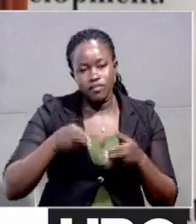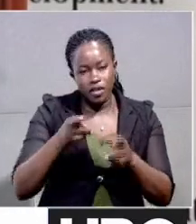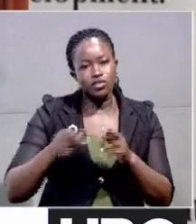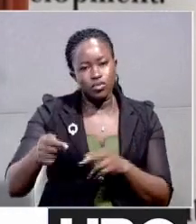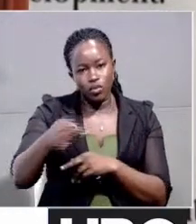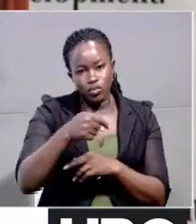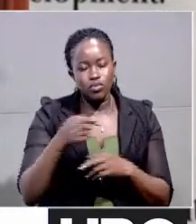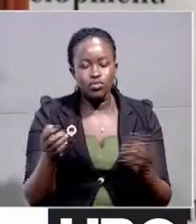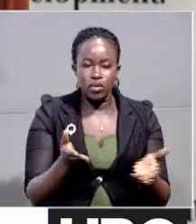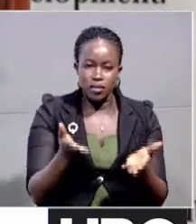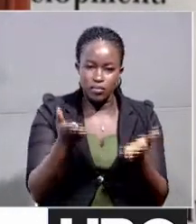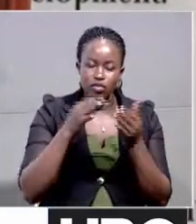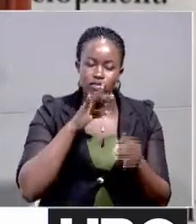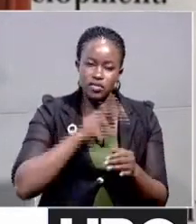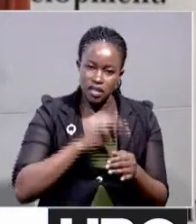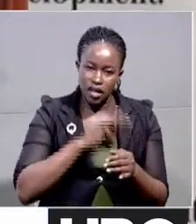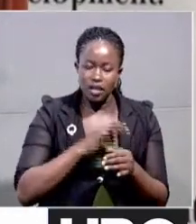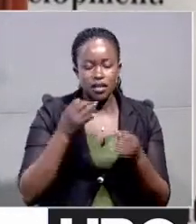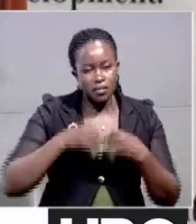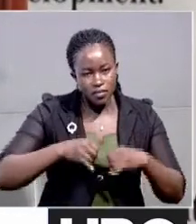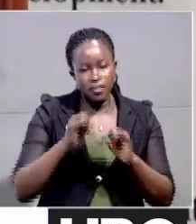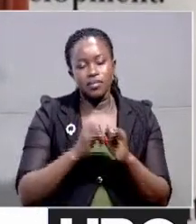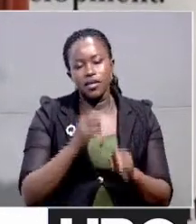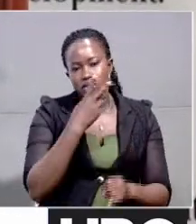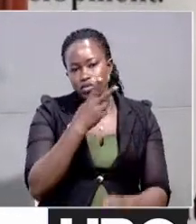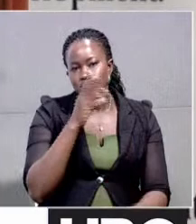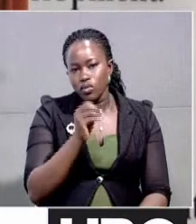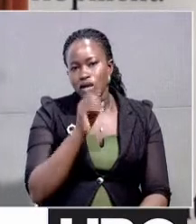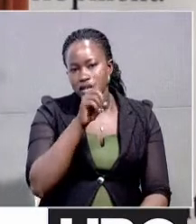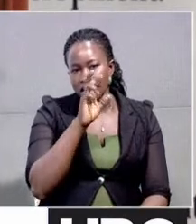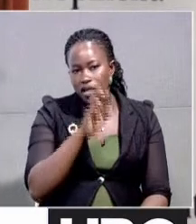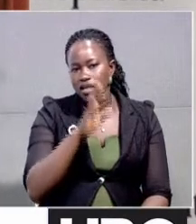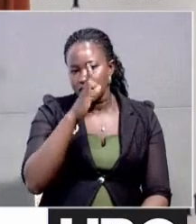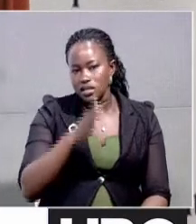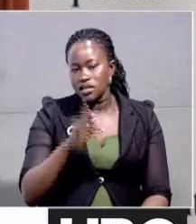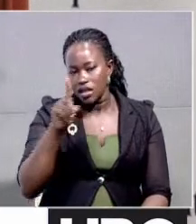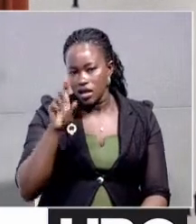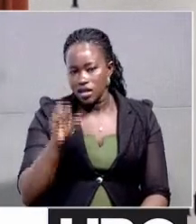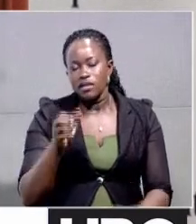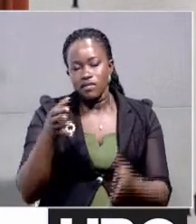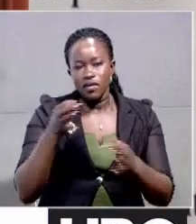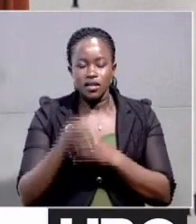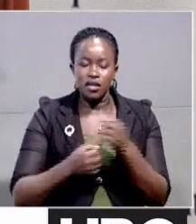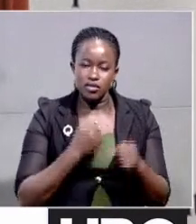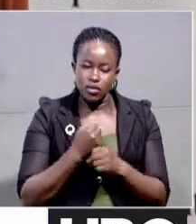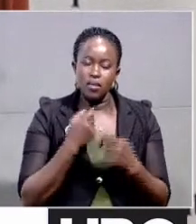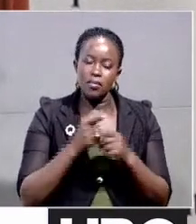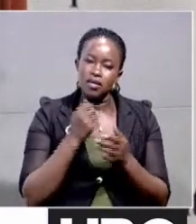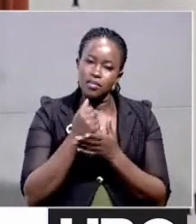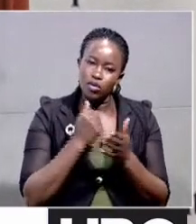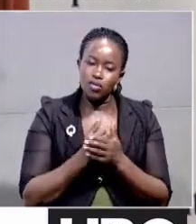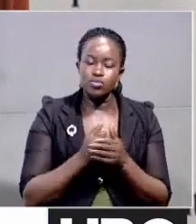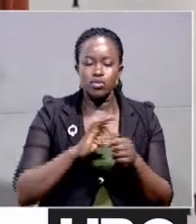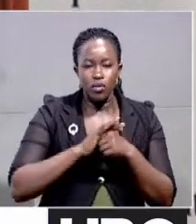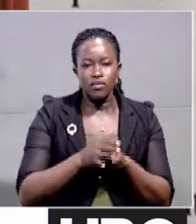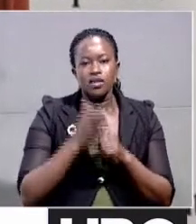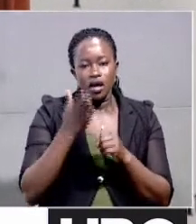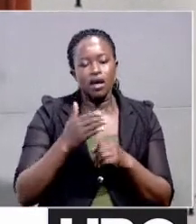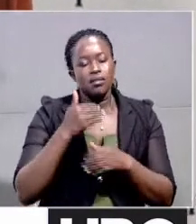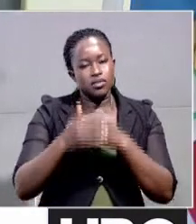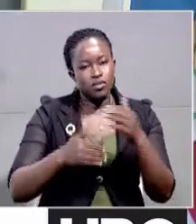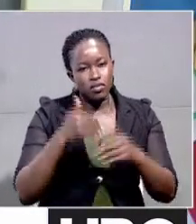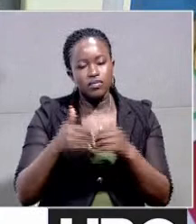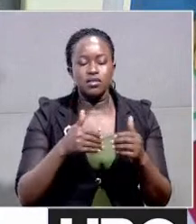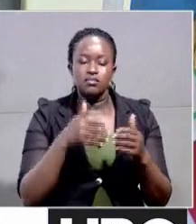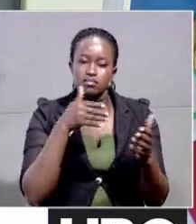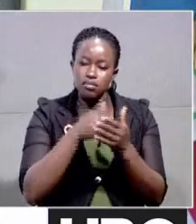salary enhancement in a phased manner was implemented in 2018-2019 financial year, but due to COVID-19, the process was